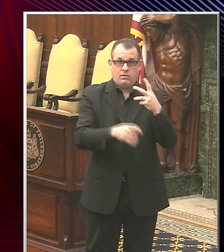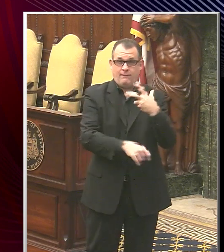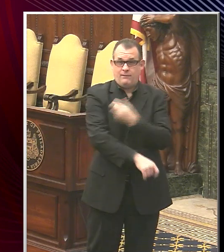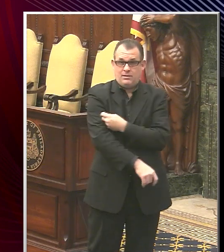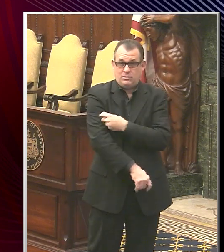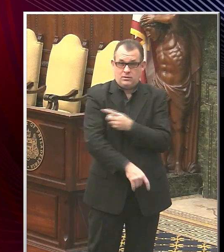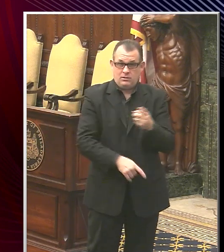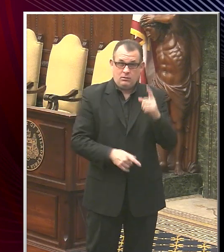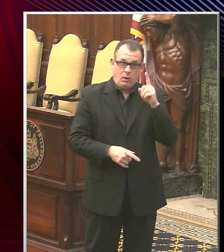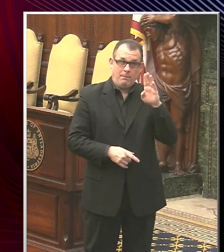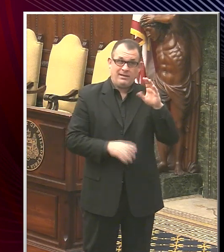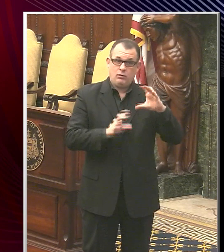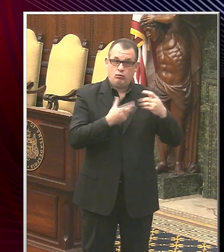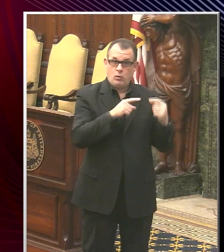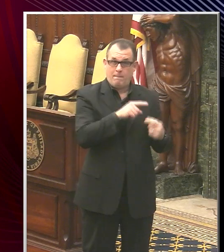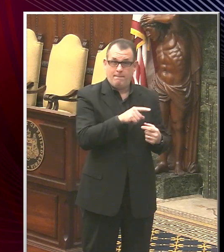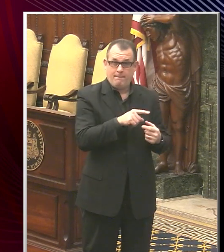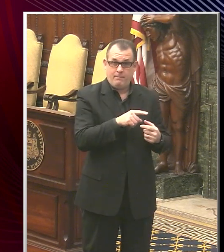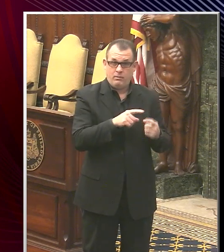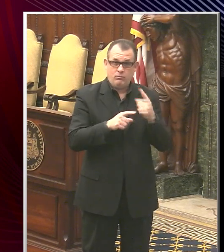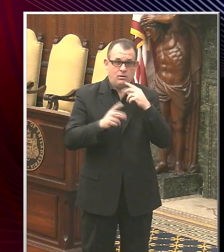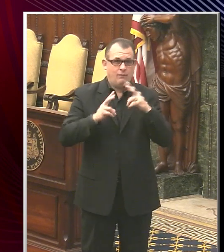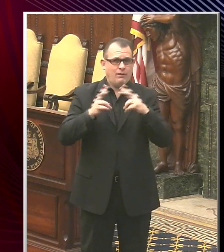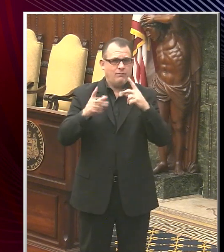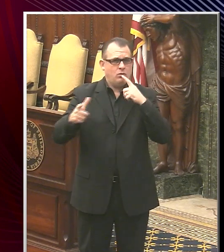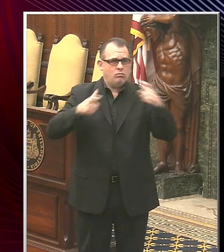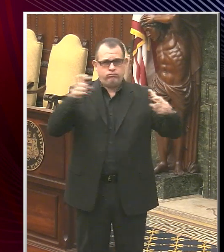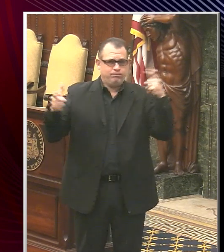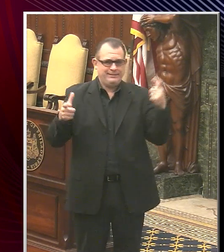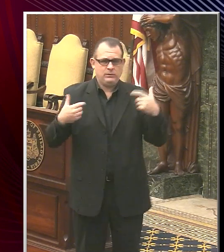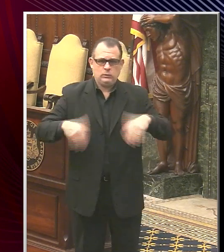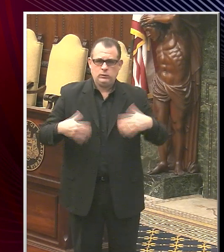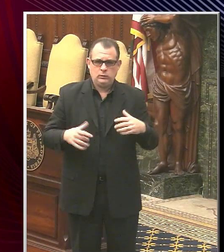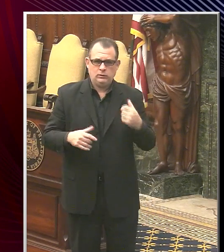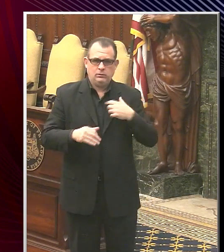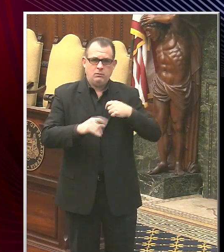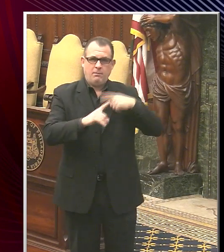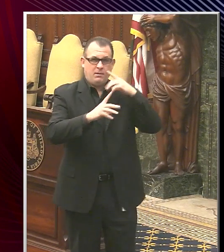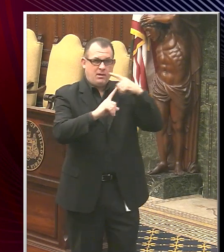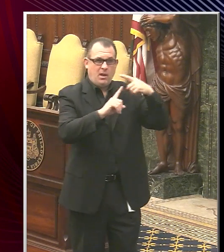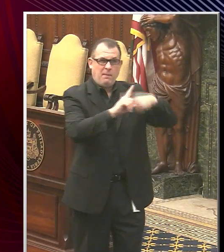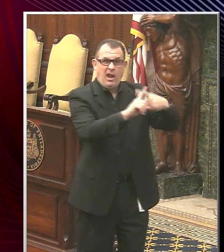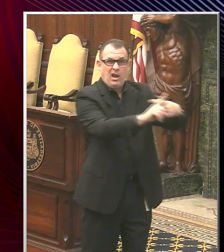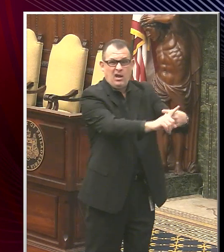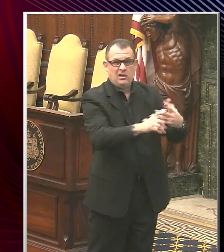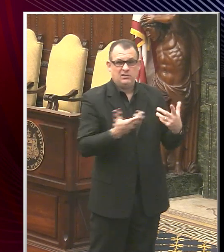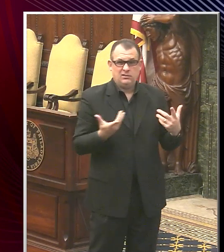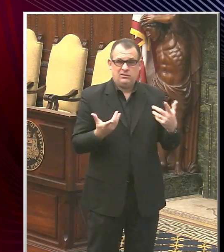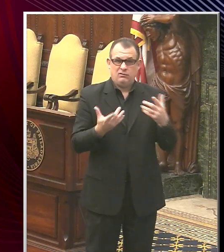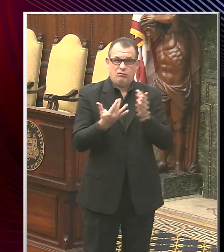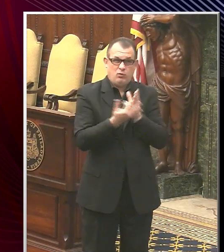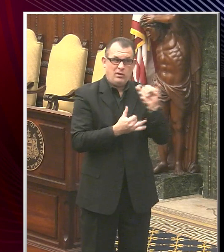frontline essential workers, as I pointed out, is a very large group. So it may take us months to get through that entire group.